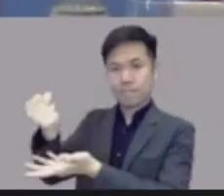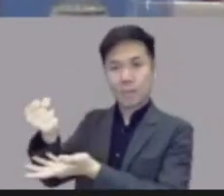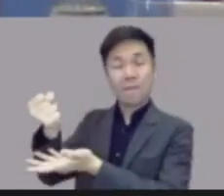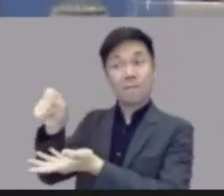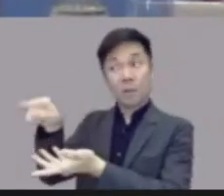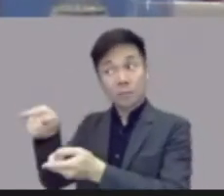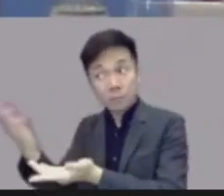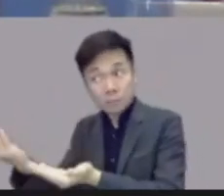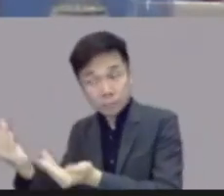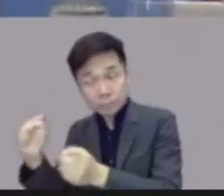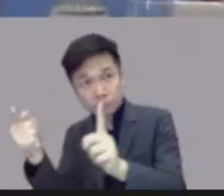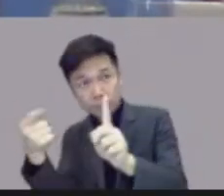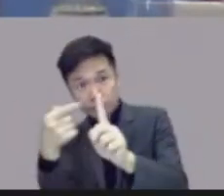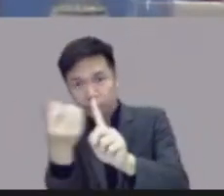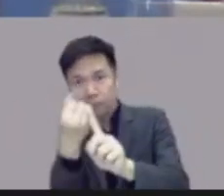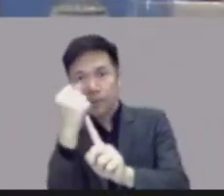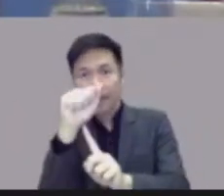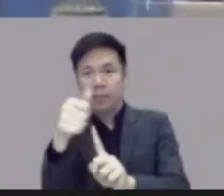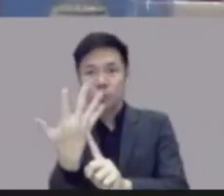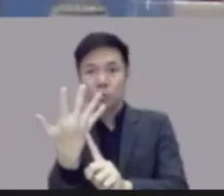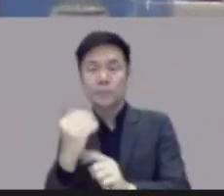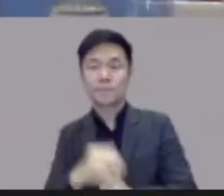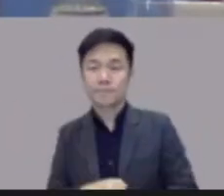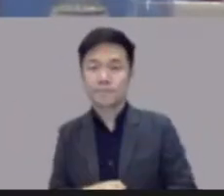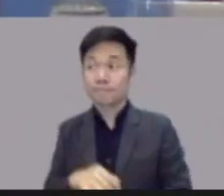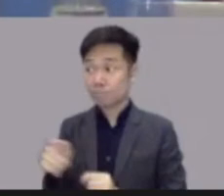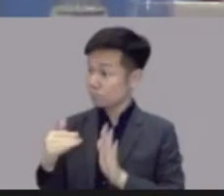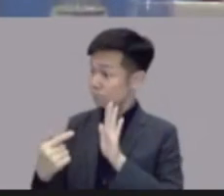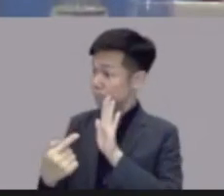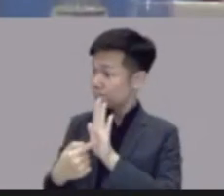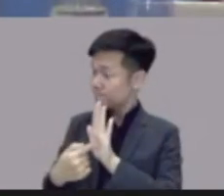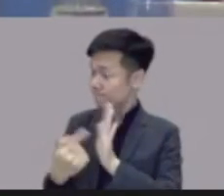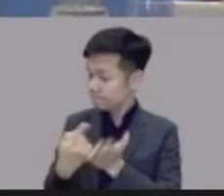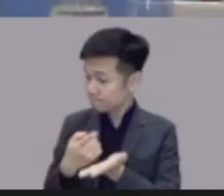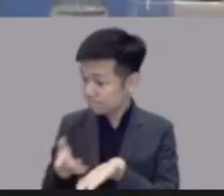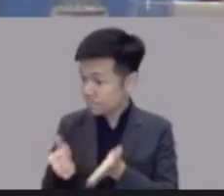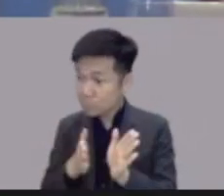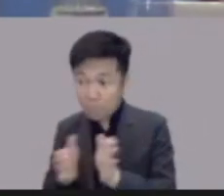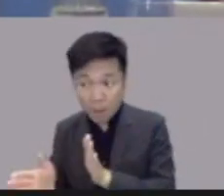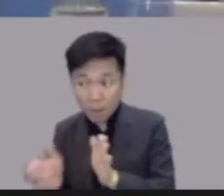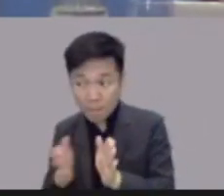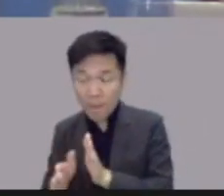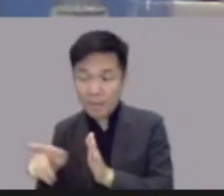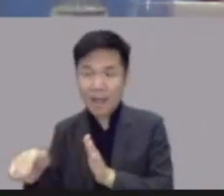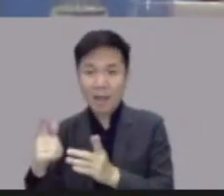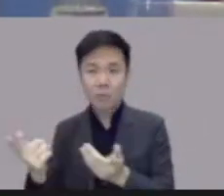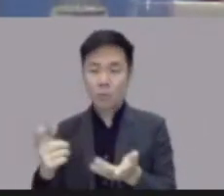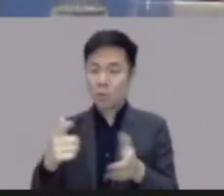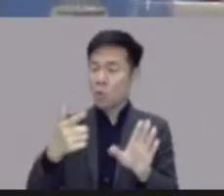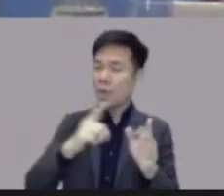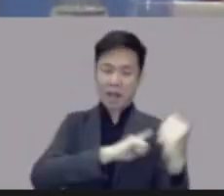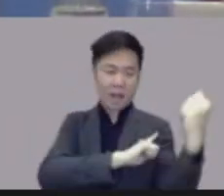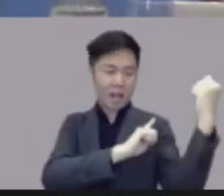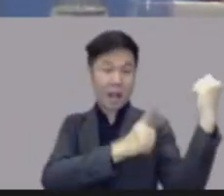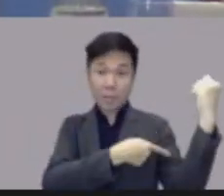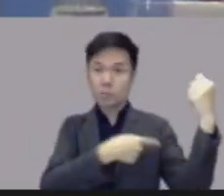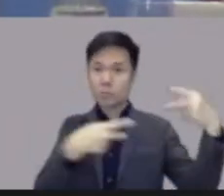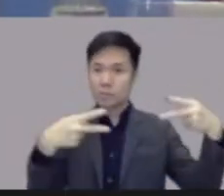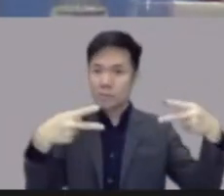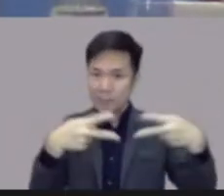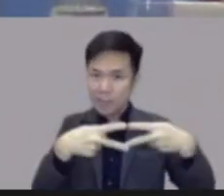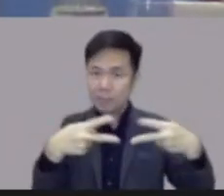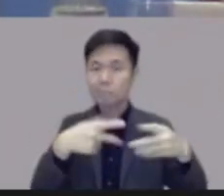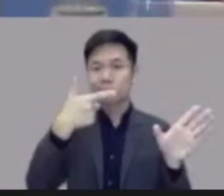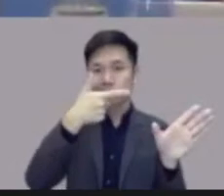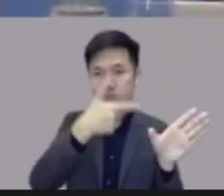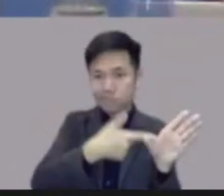roadmap the roadmap will be based on scenario-based energy modeling and Analysis to inform the best possible energy